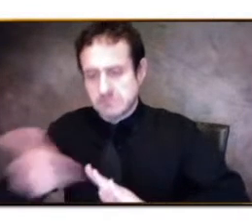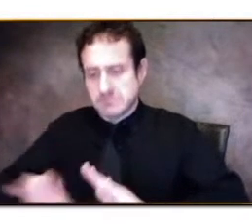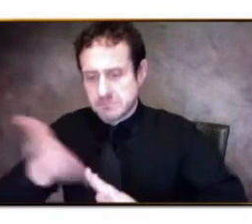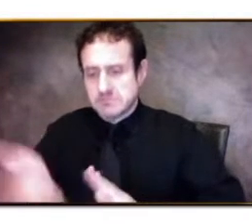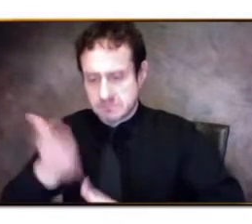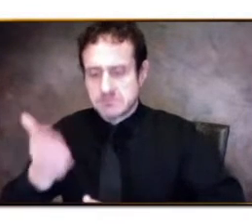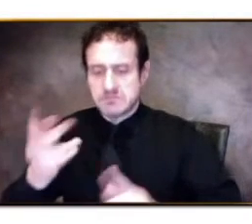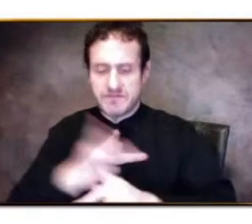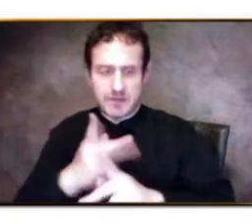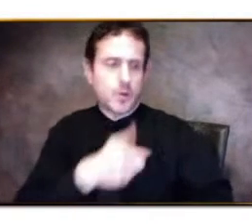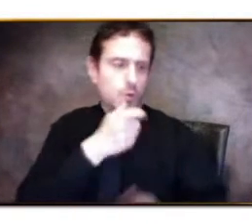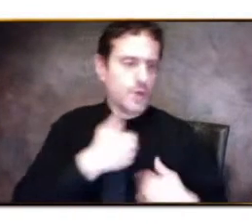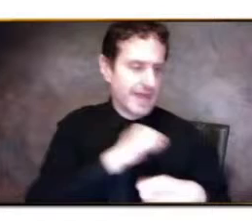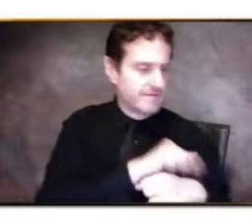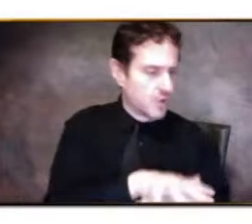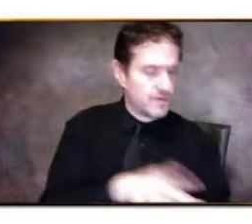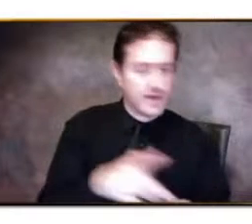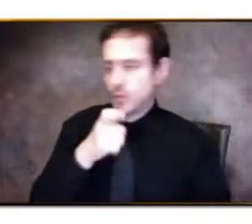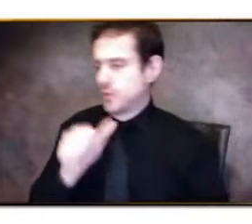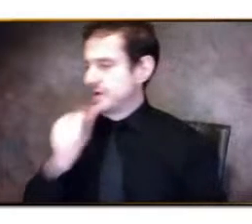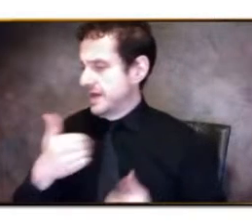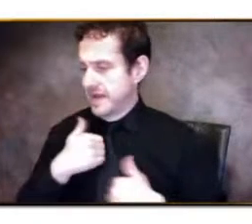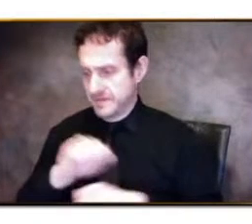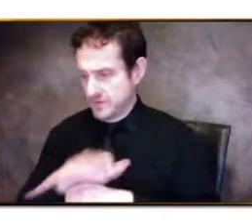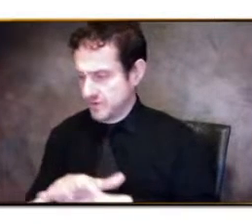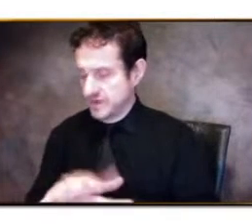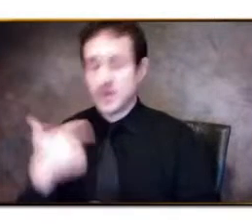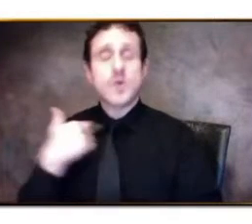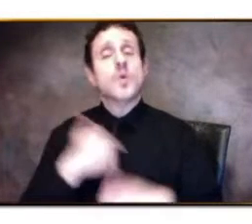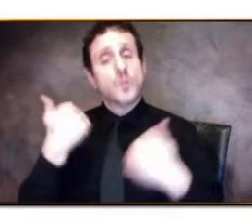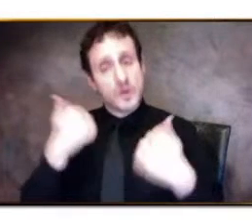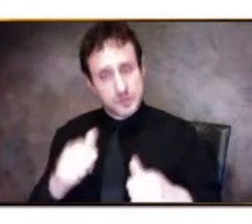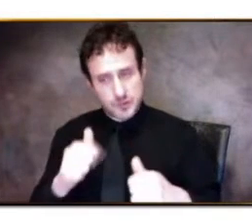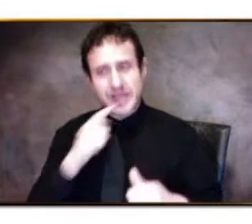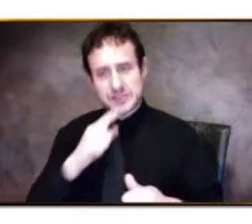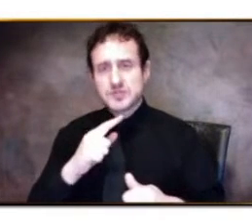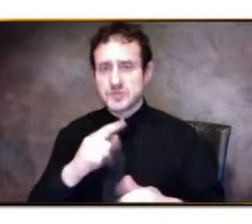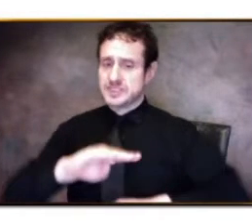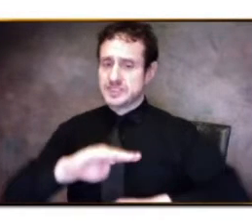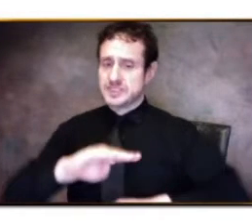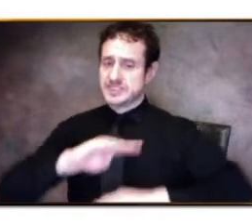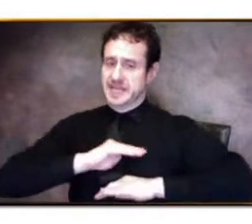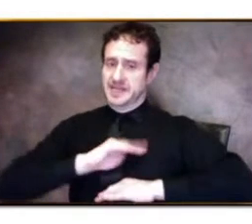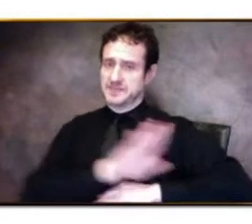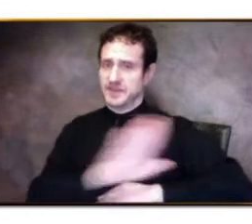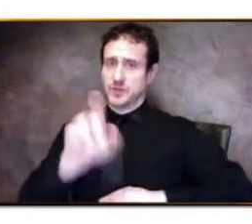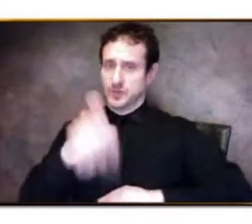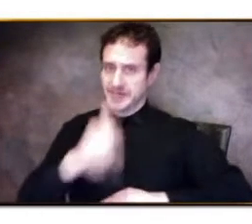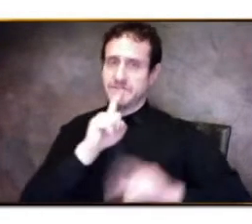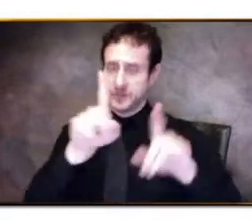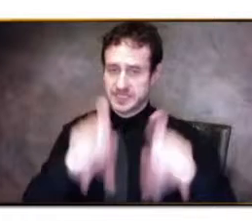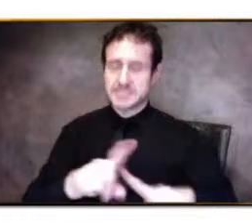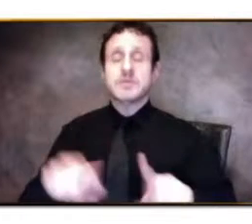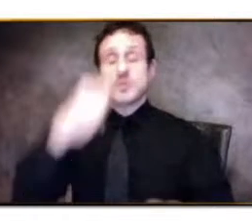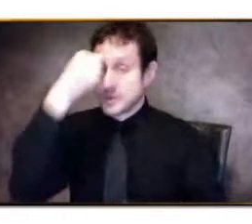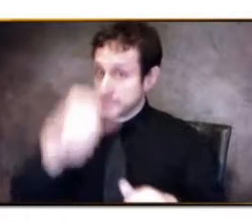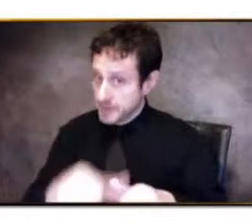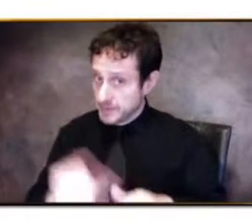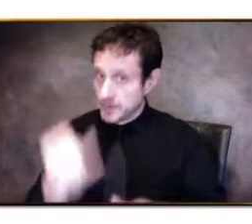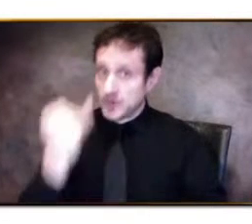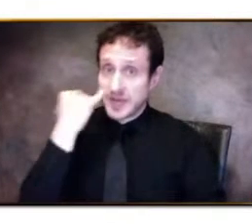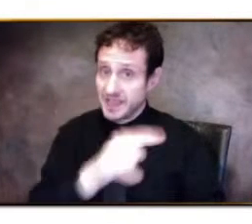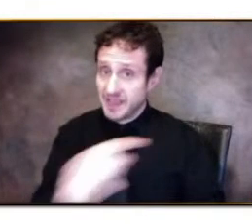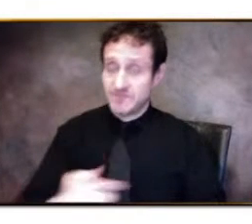meet the interest, I want to remind everyone that if you're experiencing symptoms, or if you had